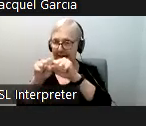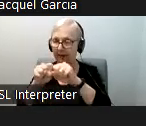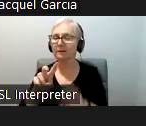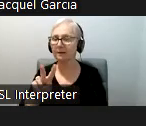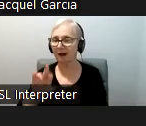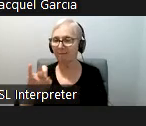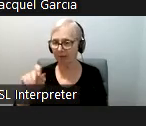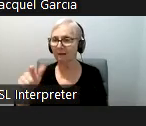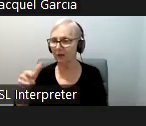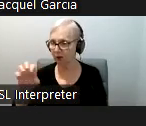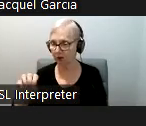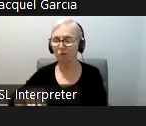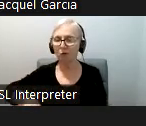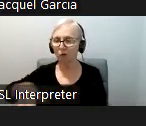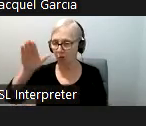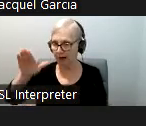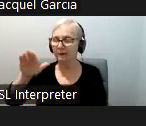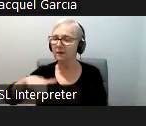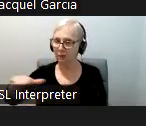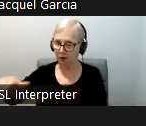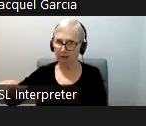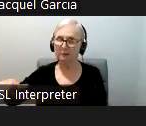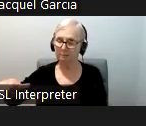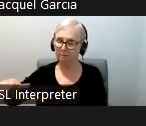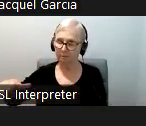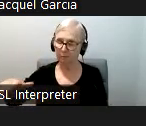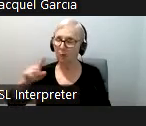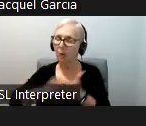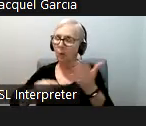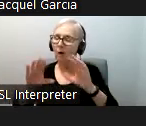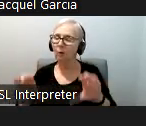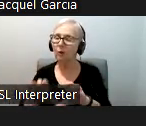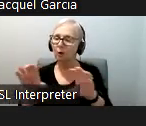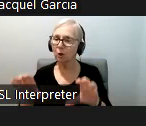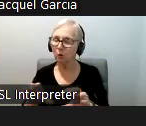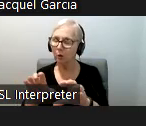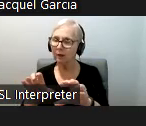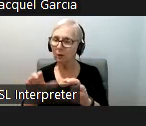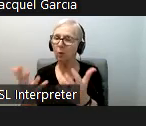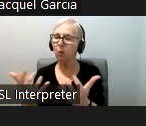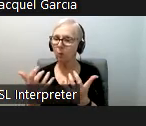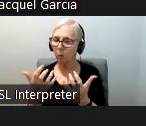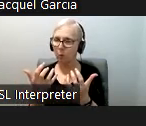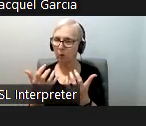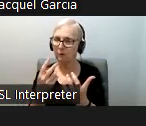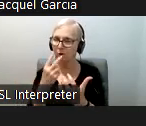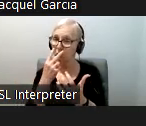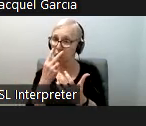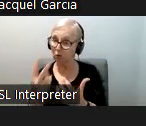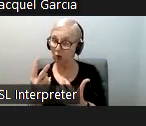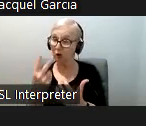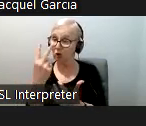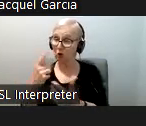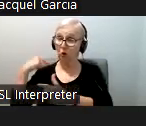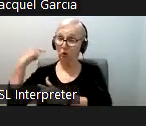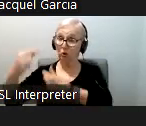a child. And so what we're doing is we're wanting to look 2 gens from now.